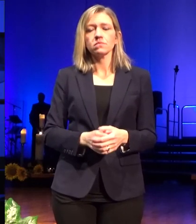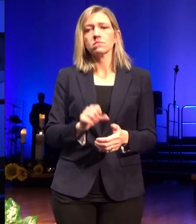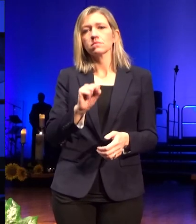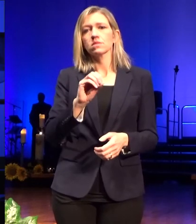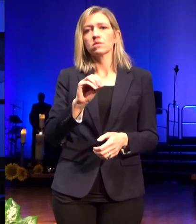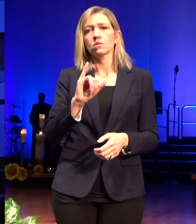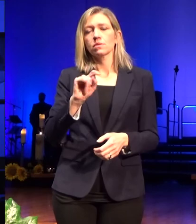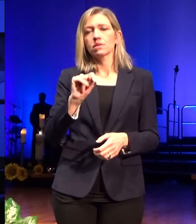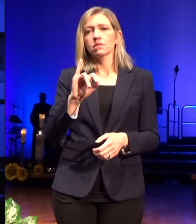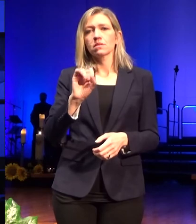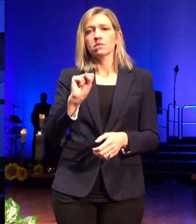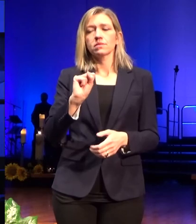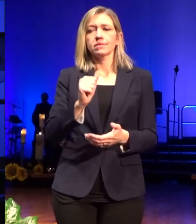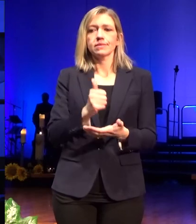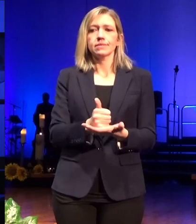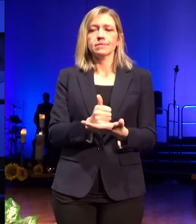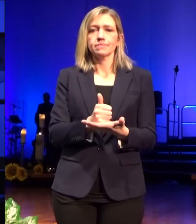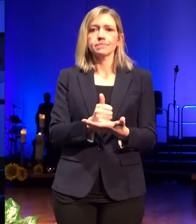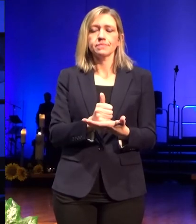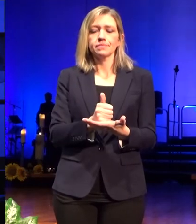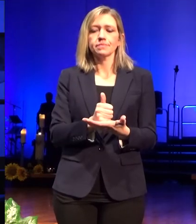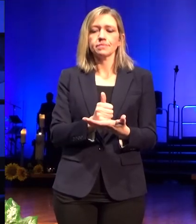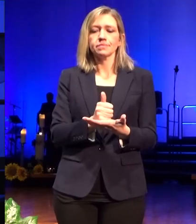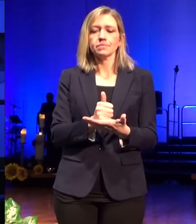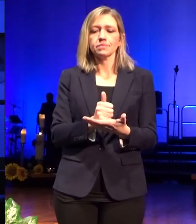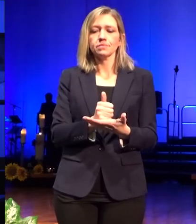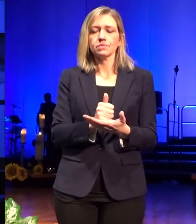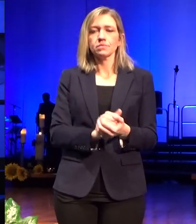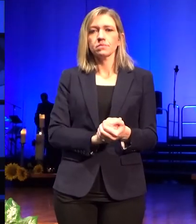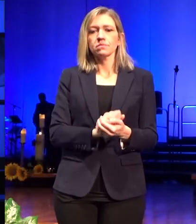And so it is. Amen.